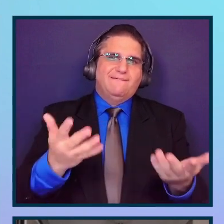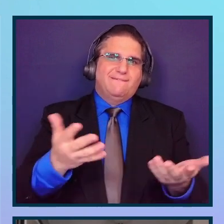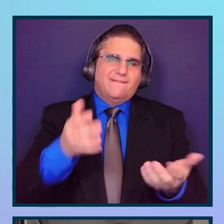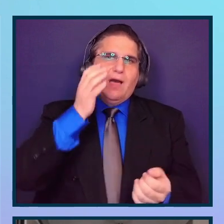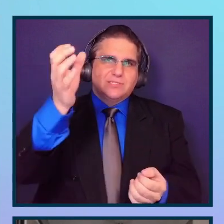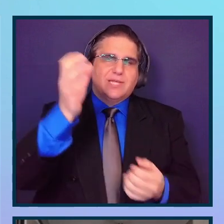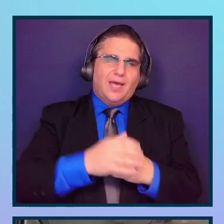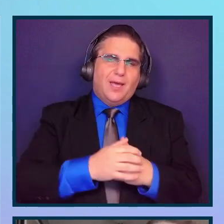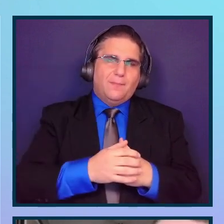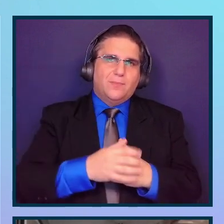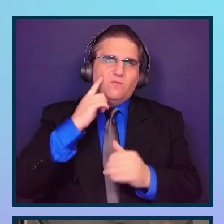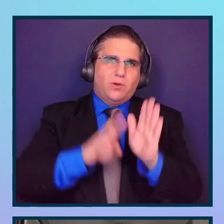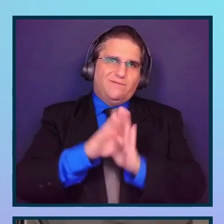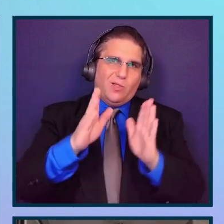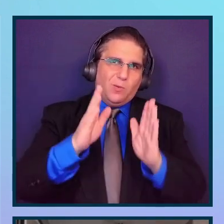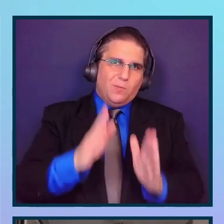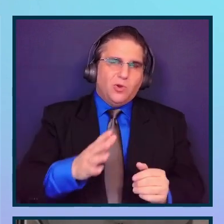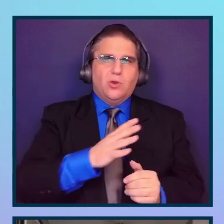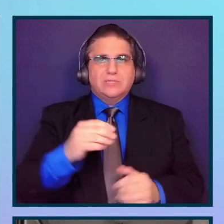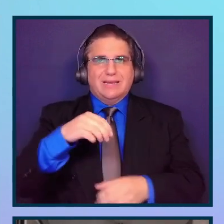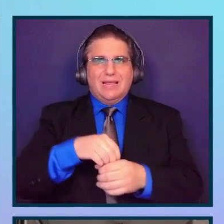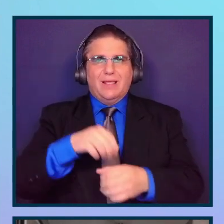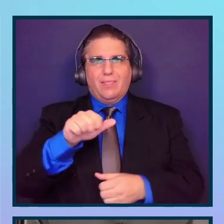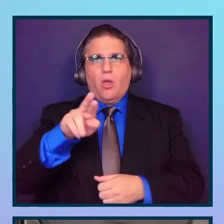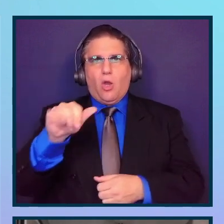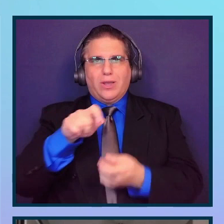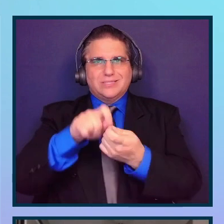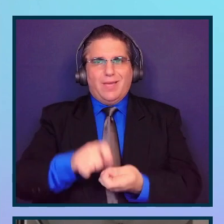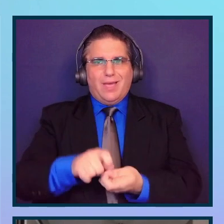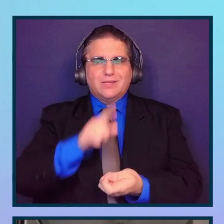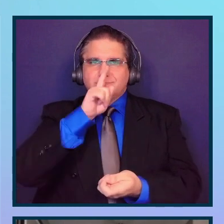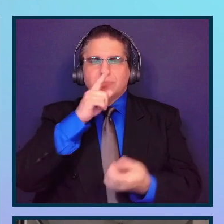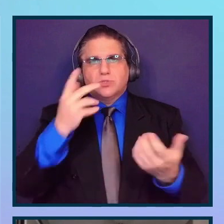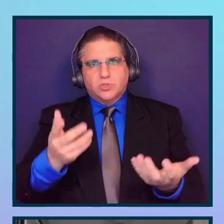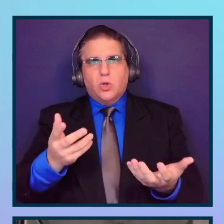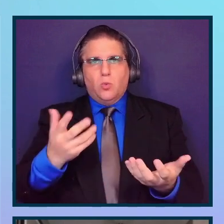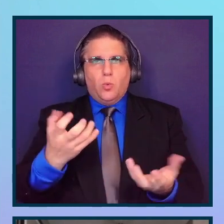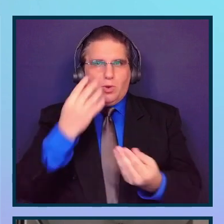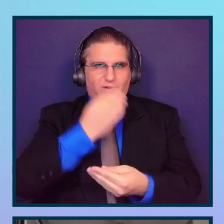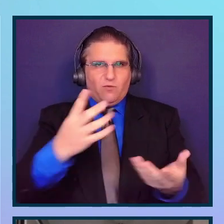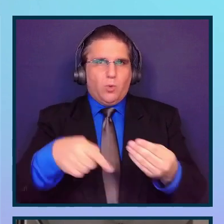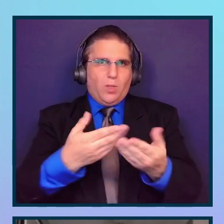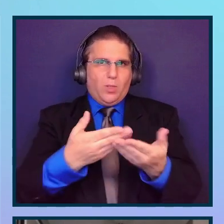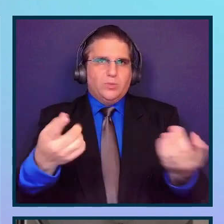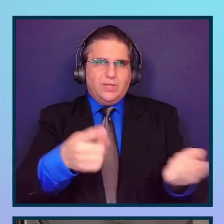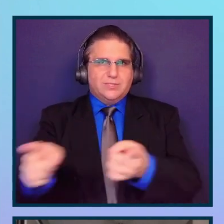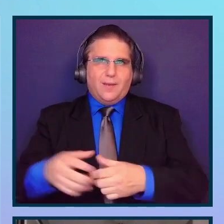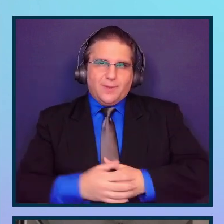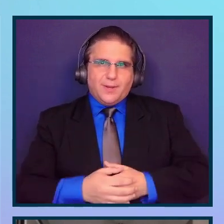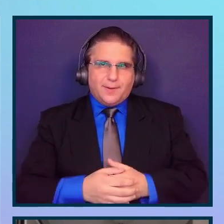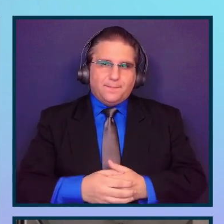concept for developers and in the ARIA spec. So we're trying to help to inform you of when these things happen.